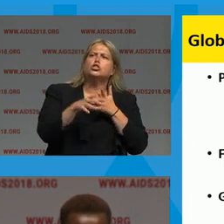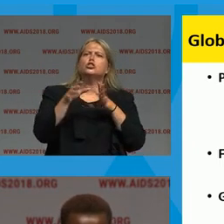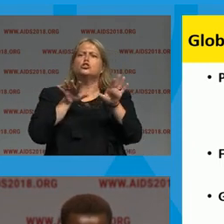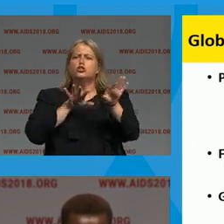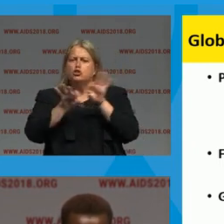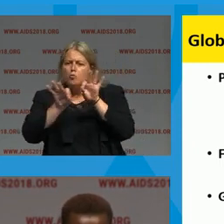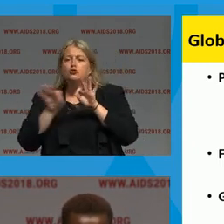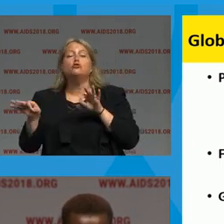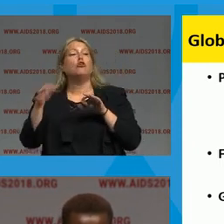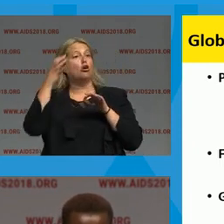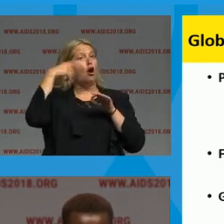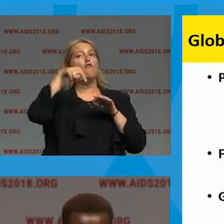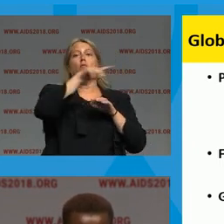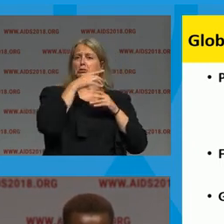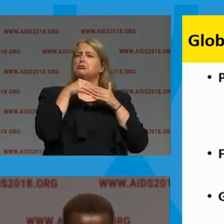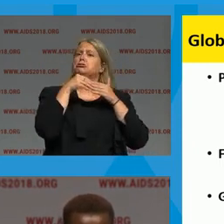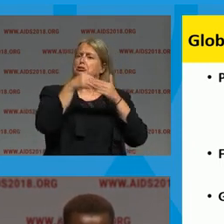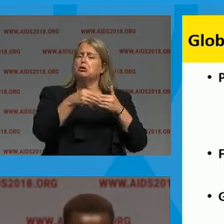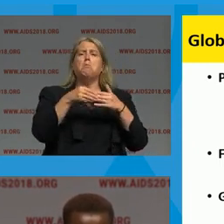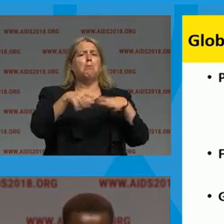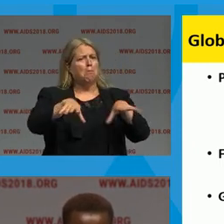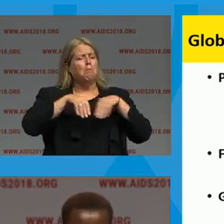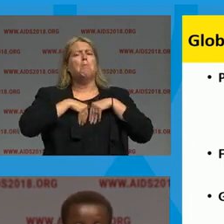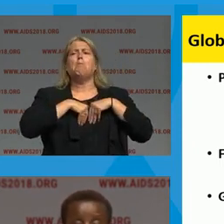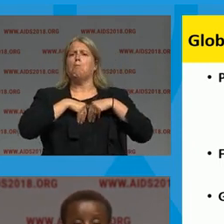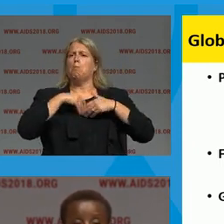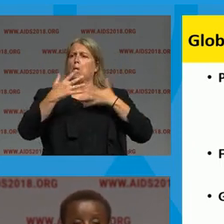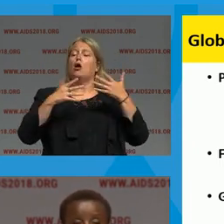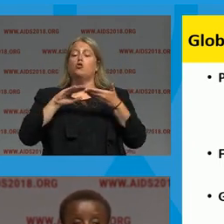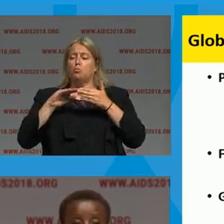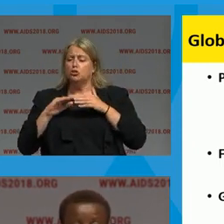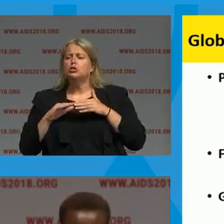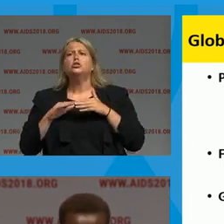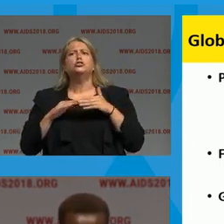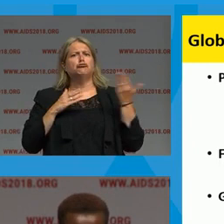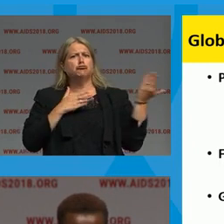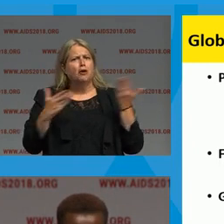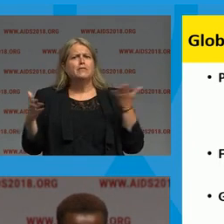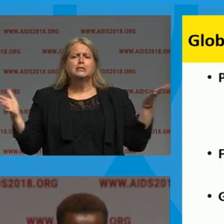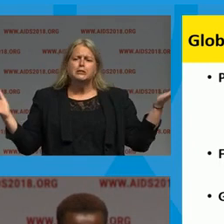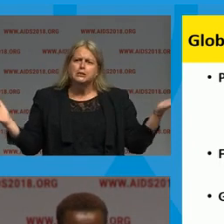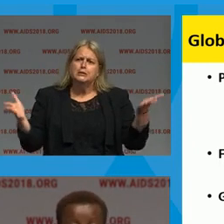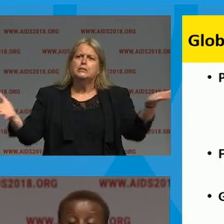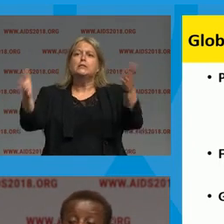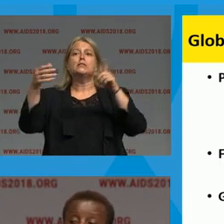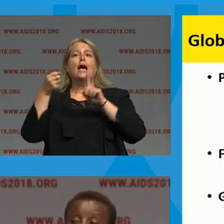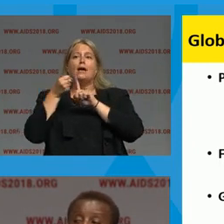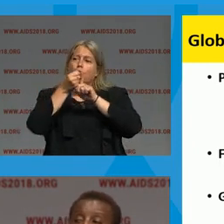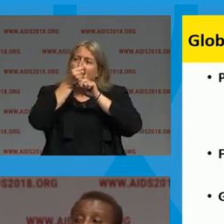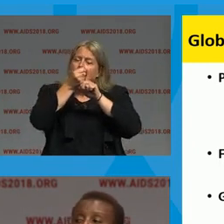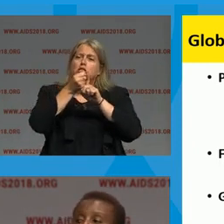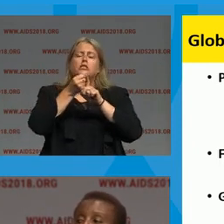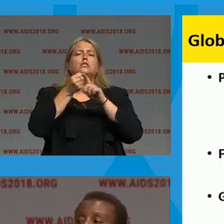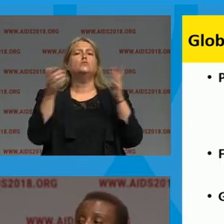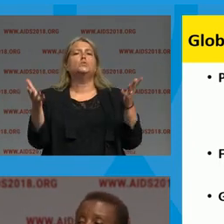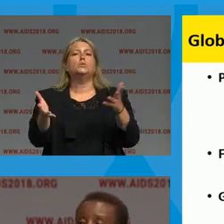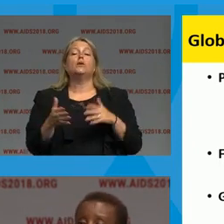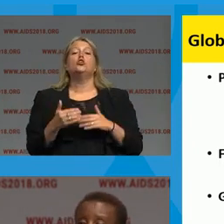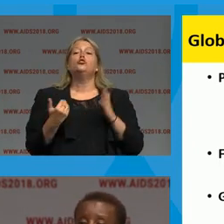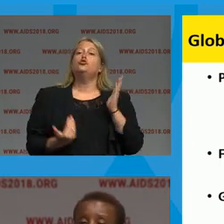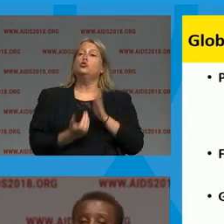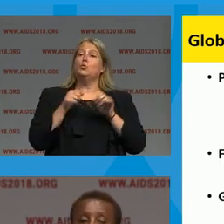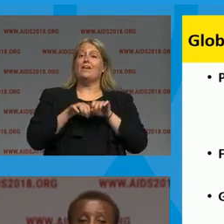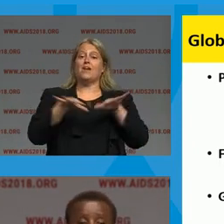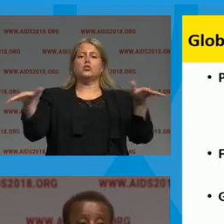and leadership, and communities mobilized for services and advocacy. New infections were reduced